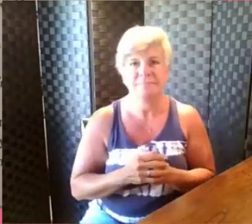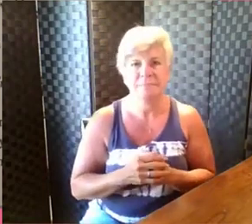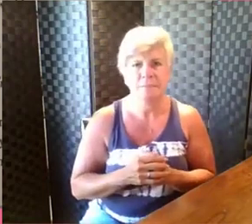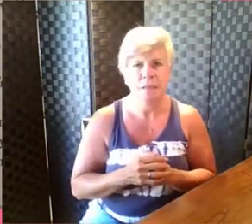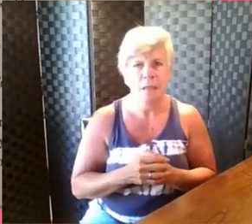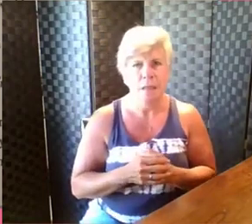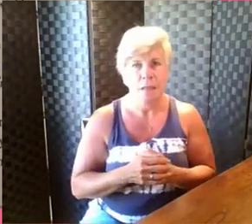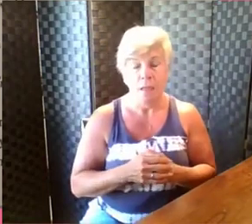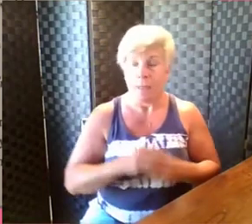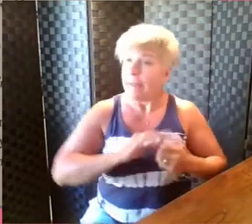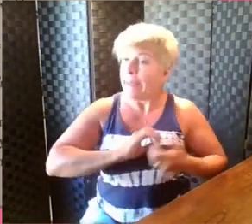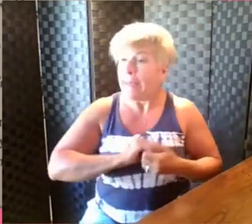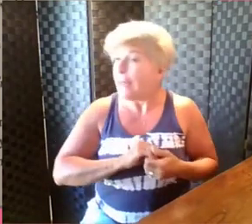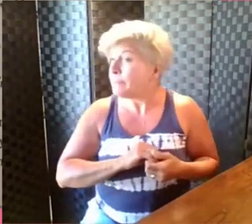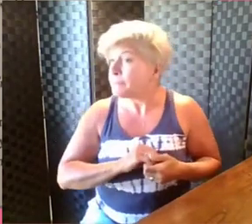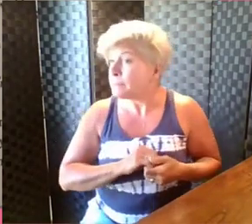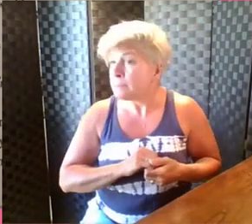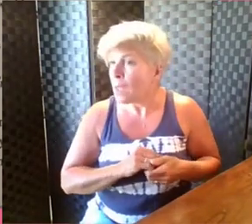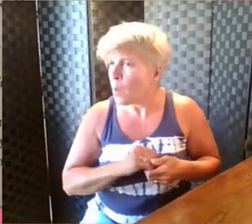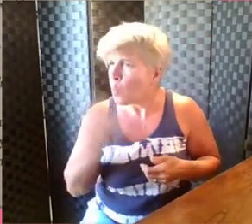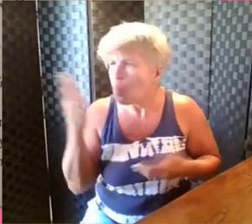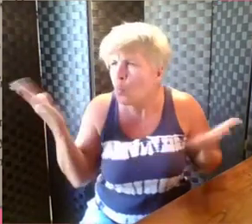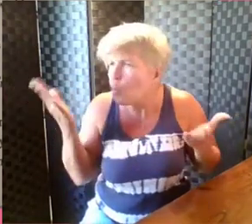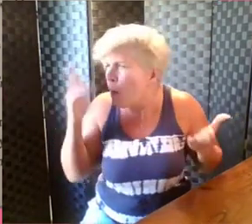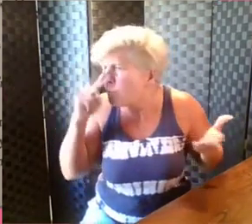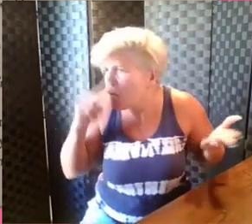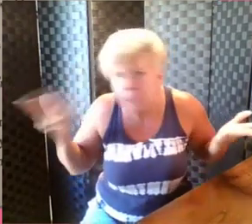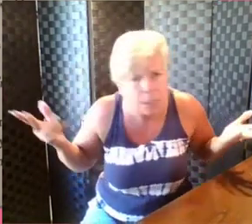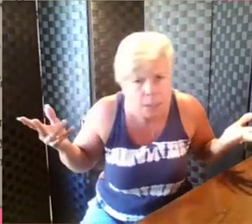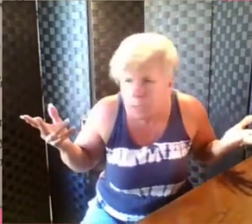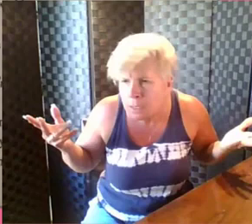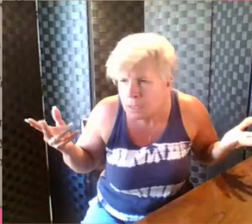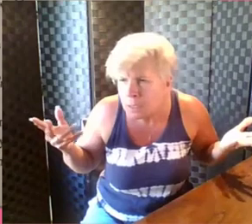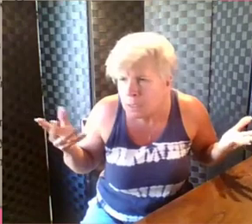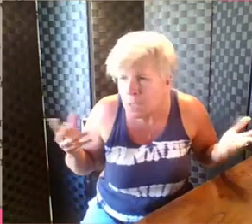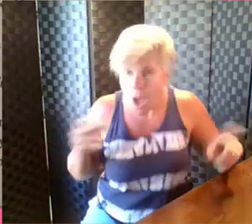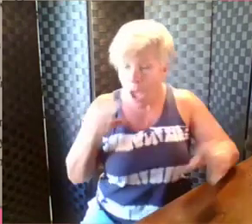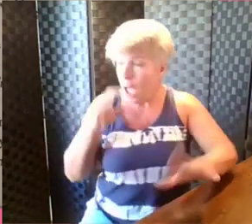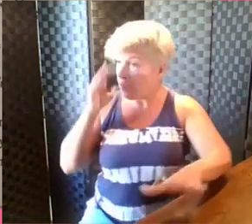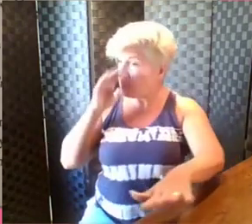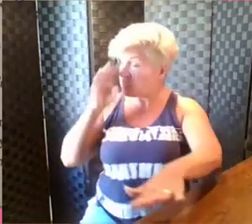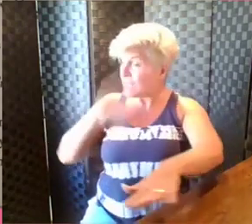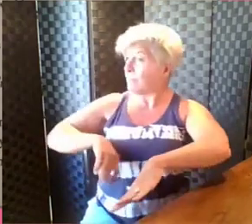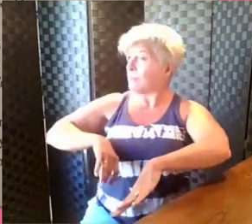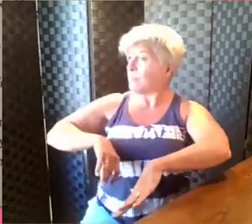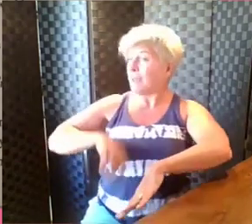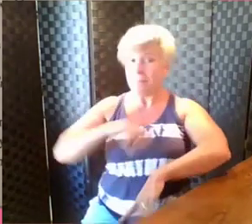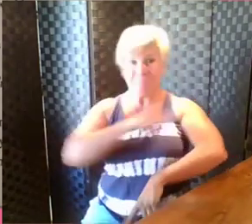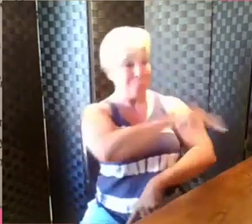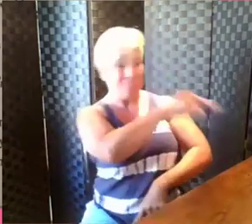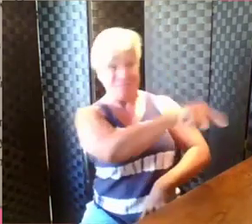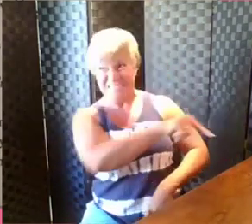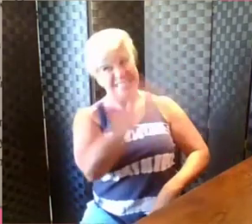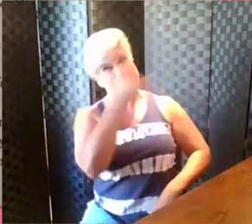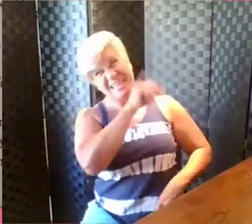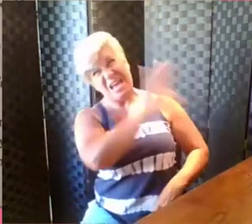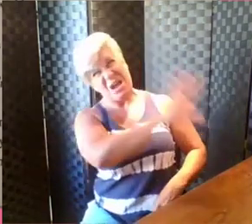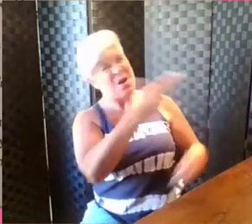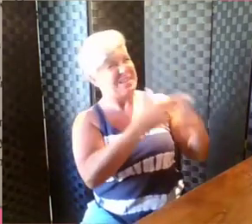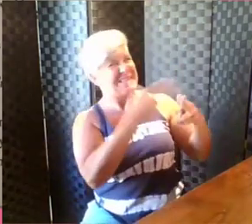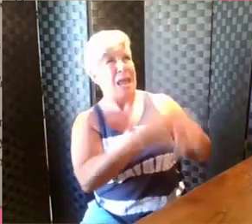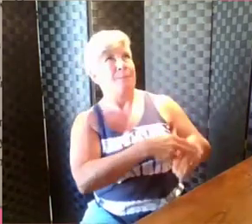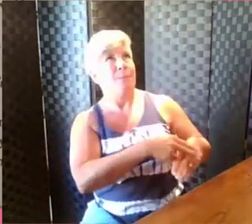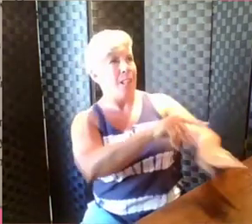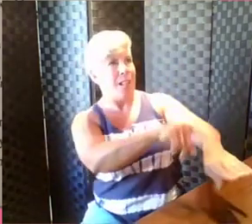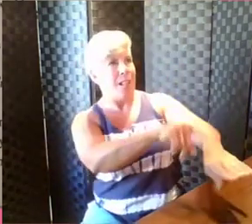"What's so humorous?" asked Miss Twinkle. "Chrysanthemum," was the answer. "Her name is